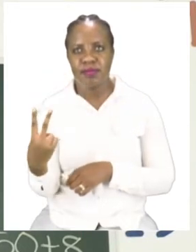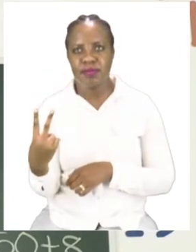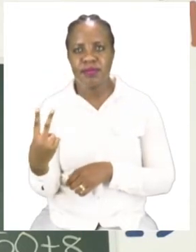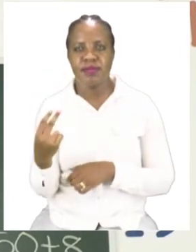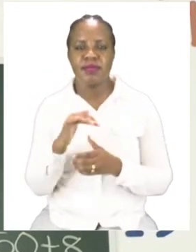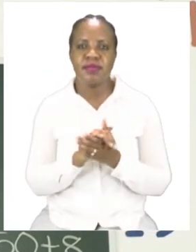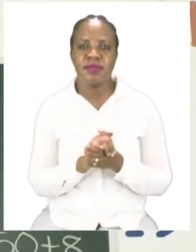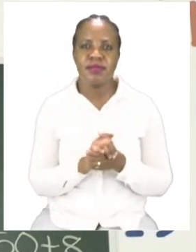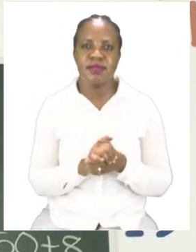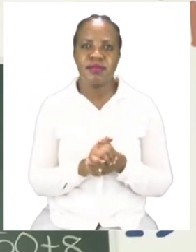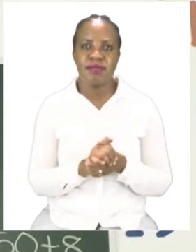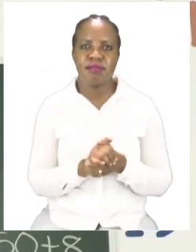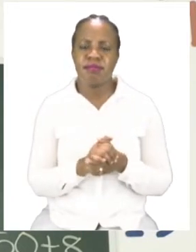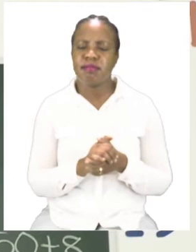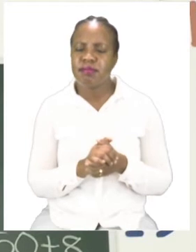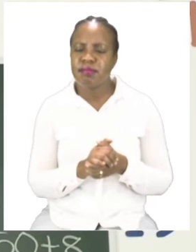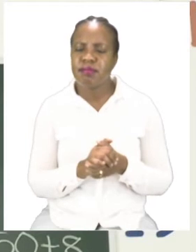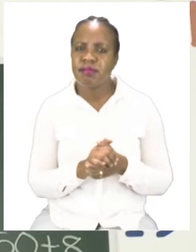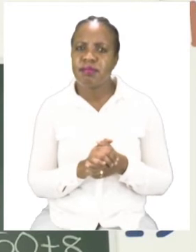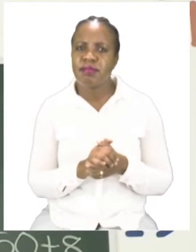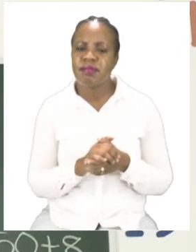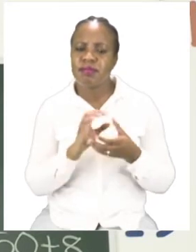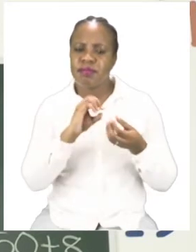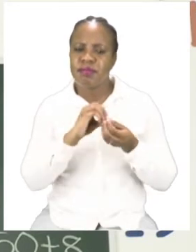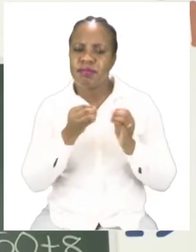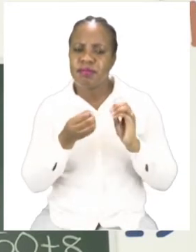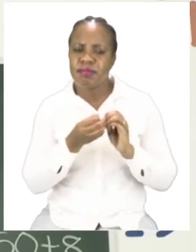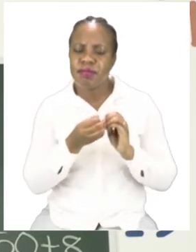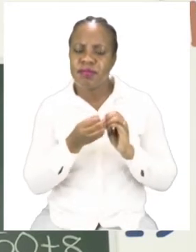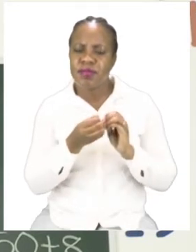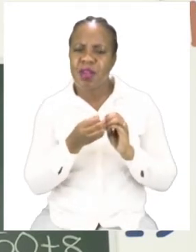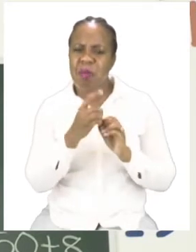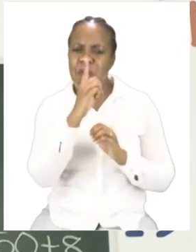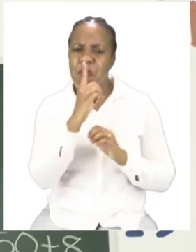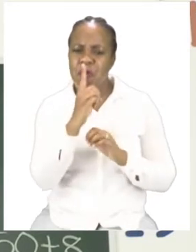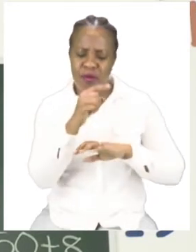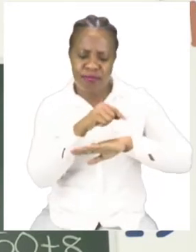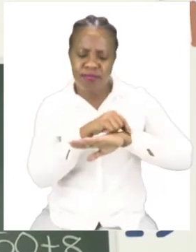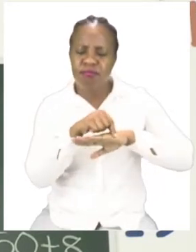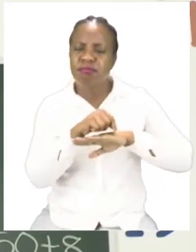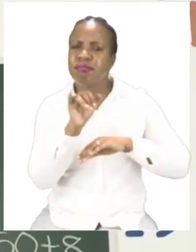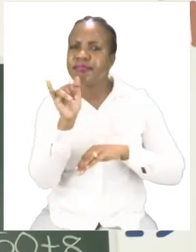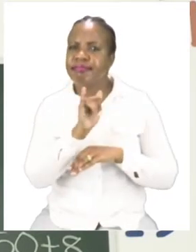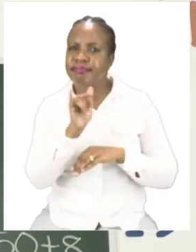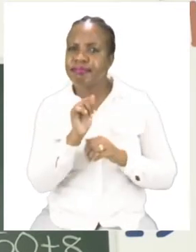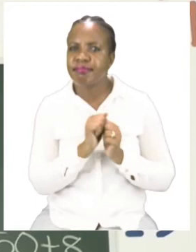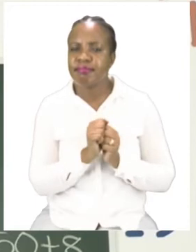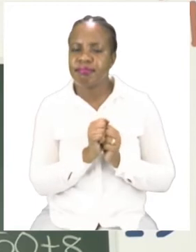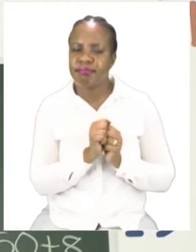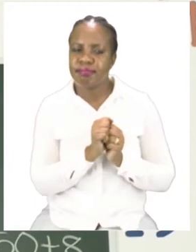882. And the underlined digit, which means only one number, is this